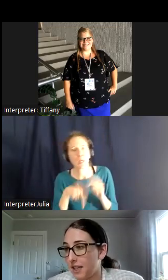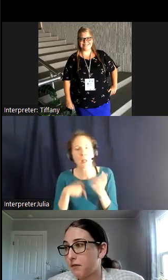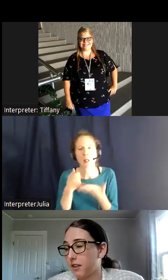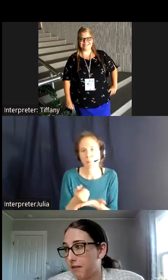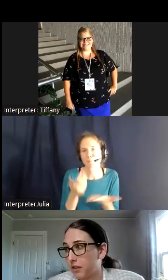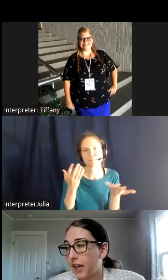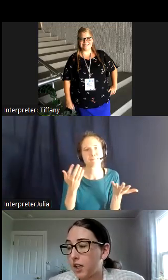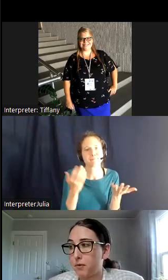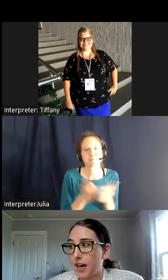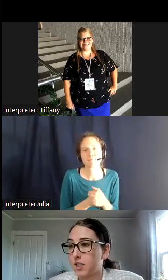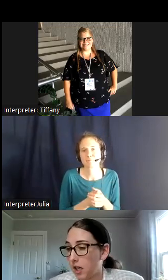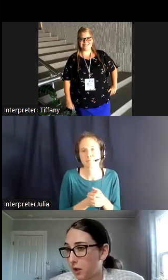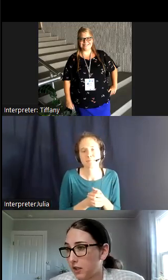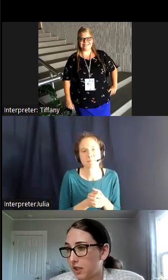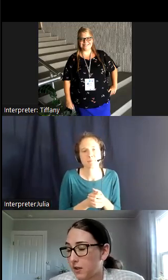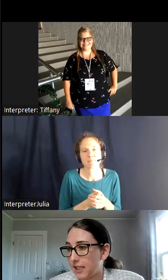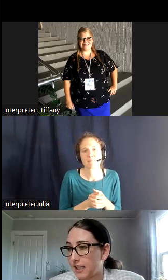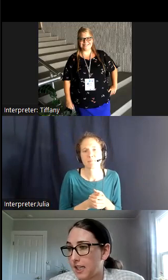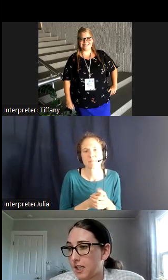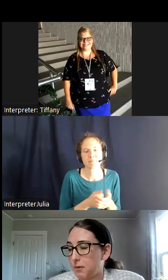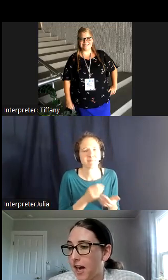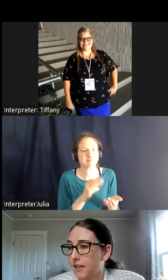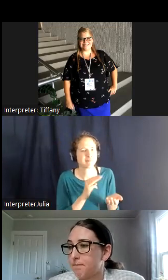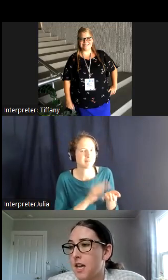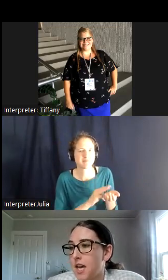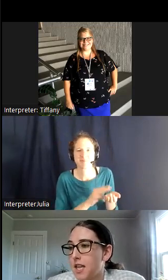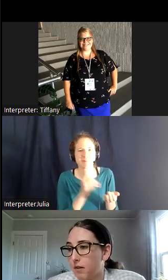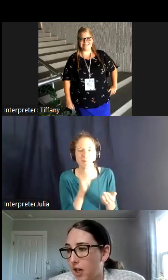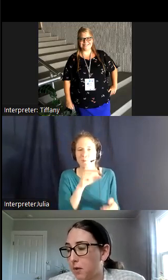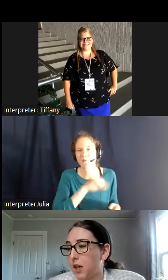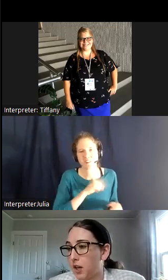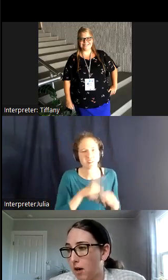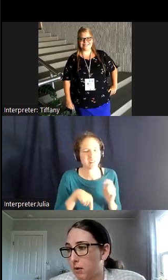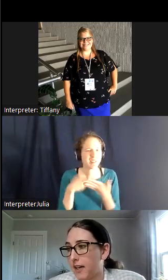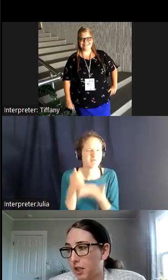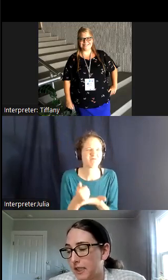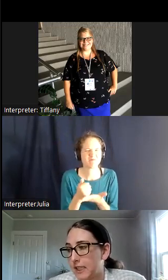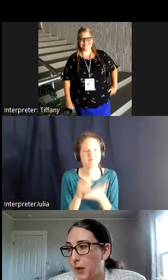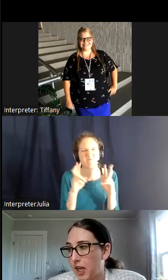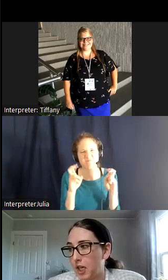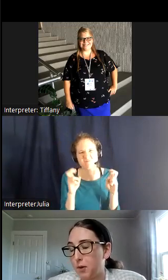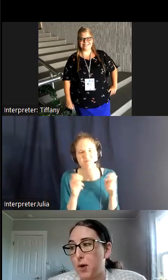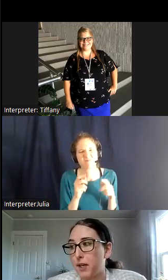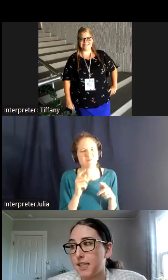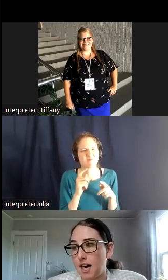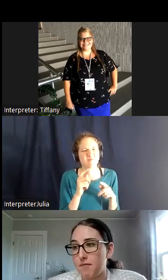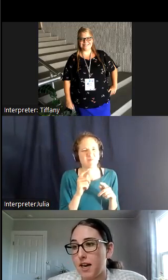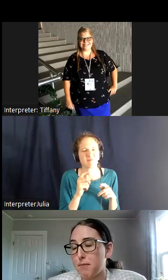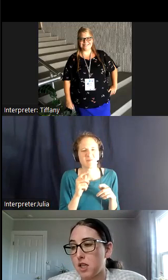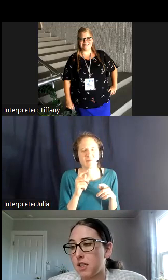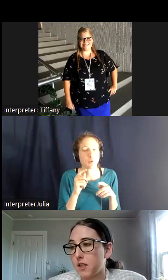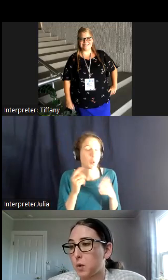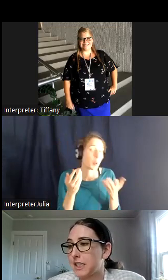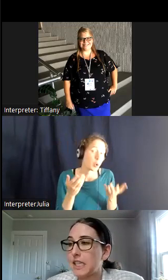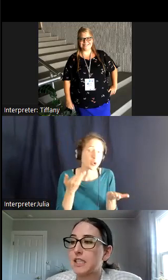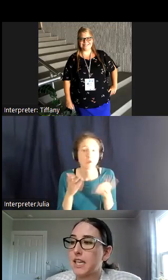presenting with a need for a level of care the provider is not endorsed or designated to provide, and the provider cannot provide services within an appropriate time frame